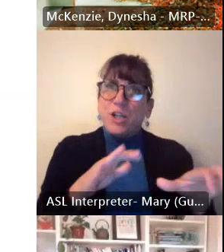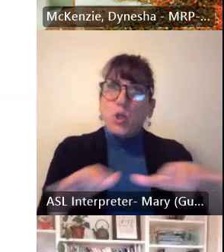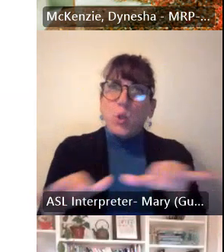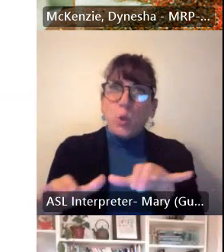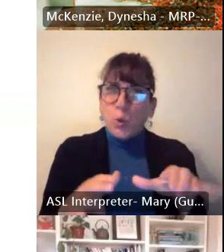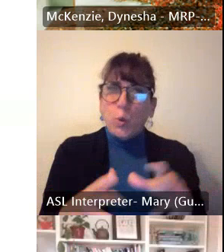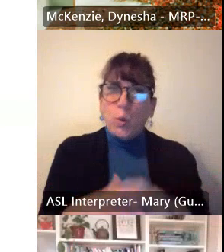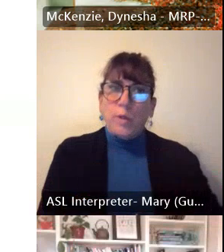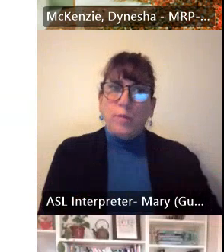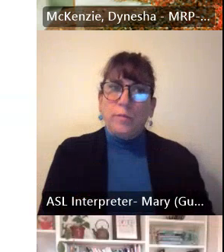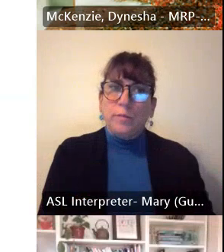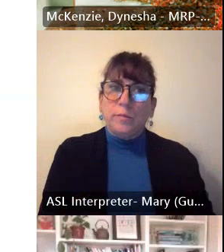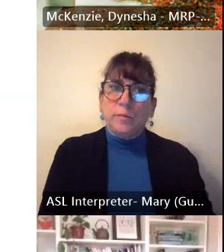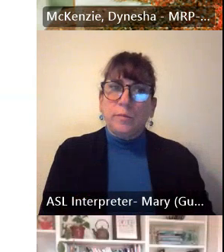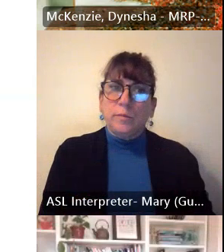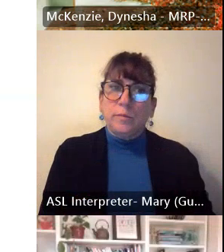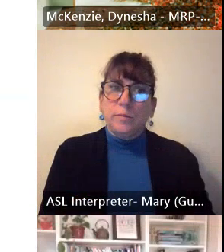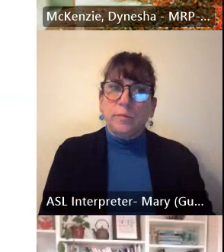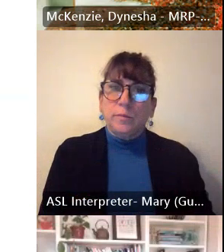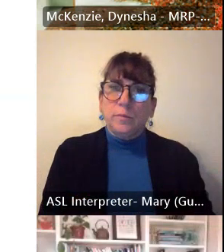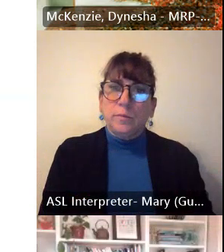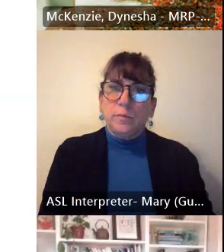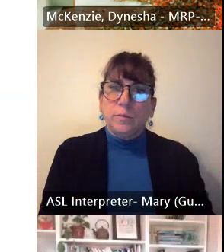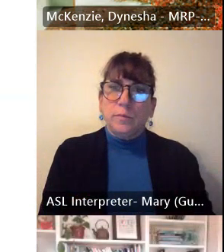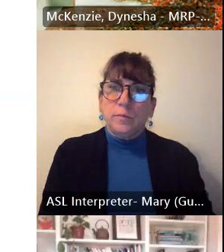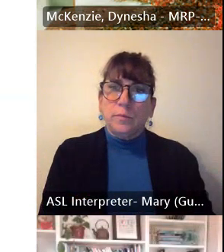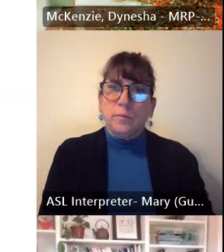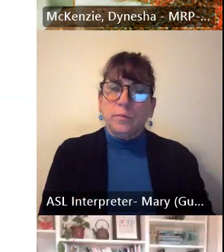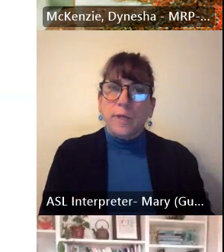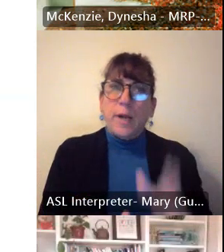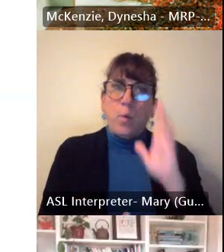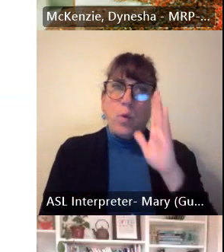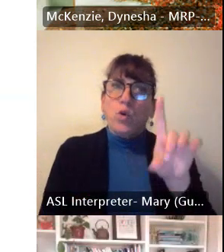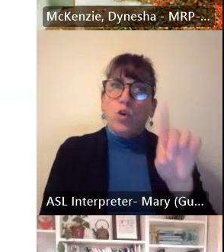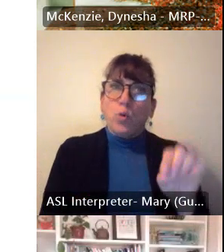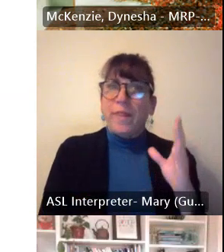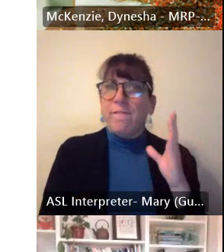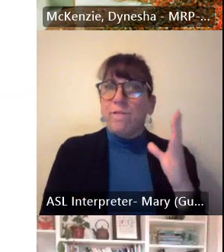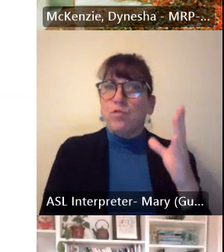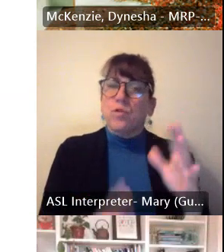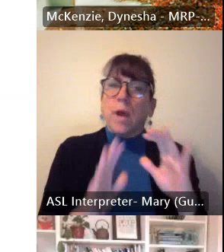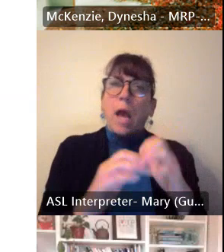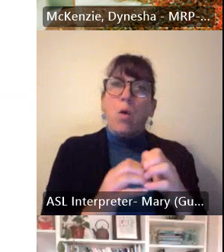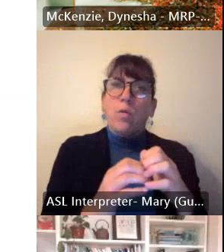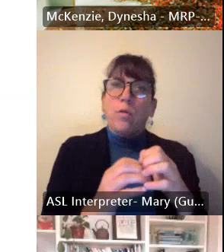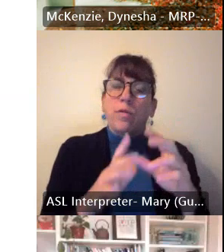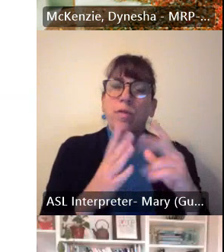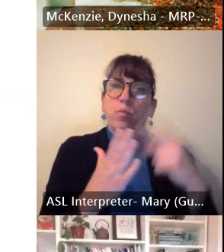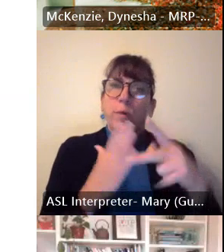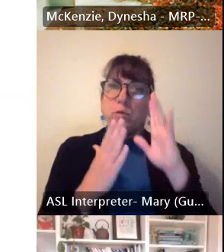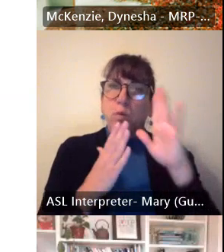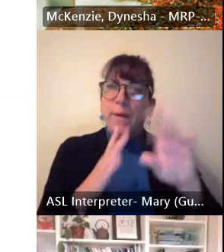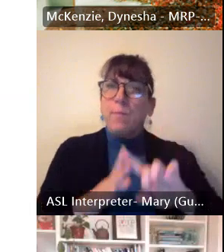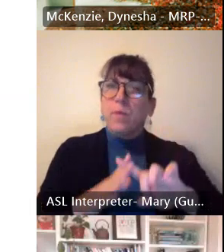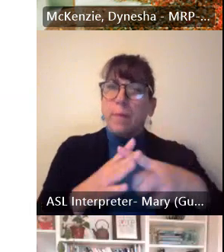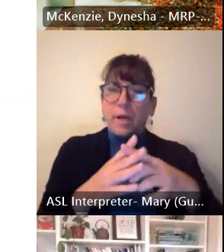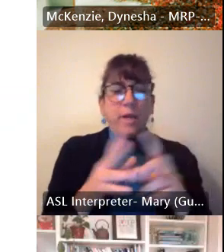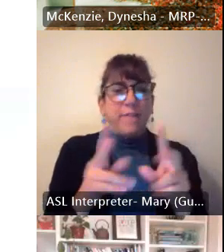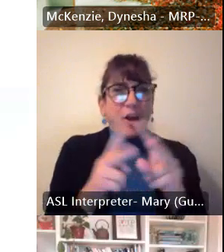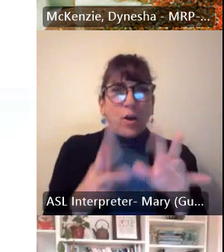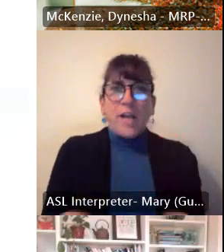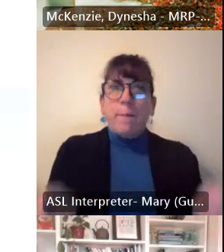and what they are will do in the future, how those programs will be implemented. It's very important